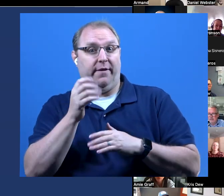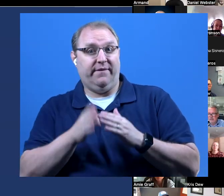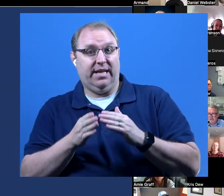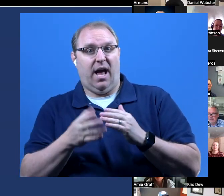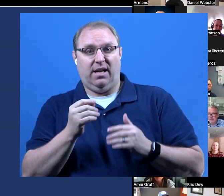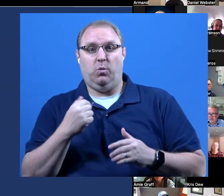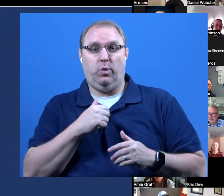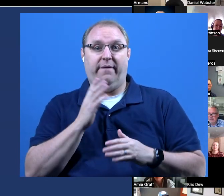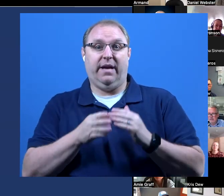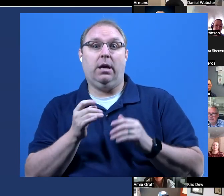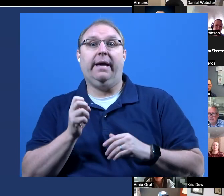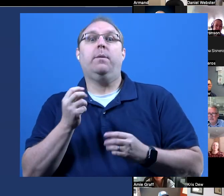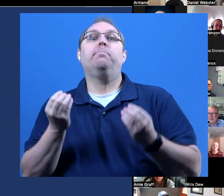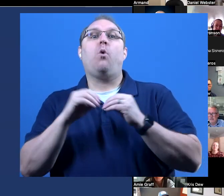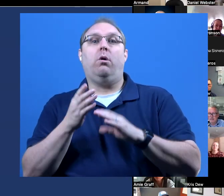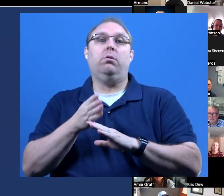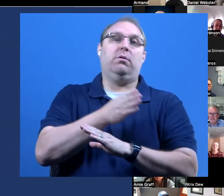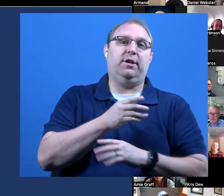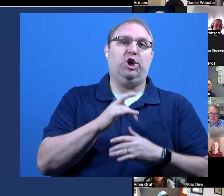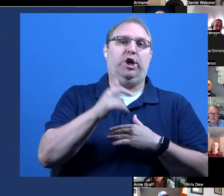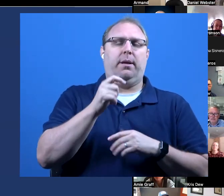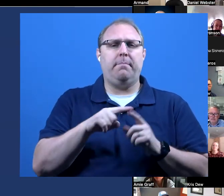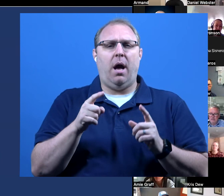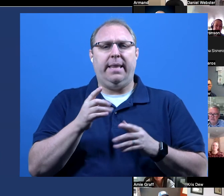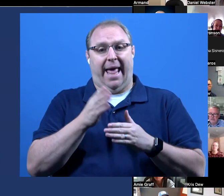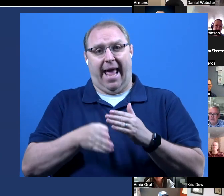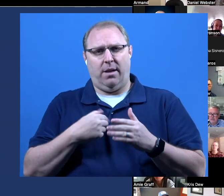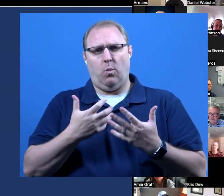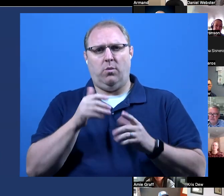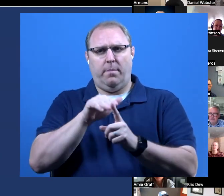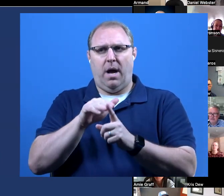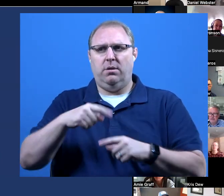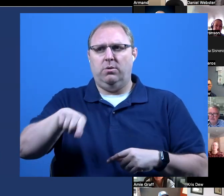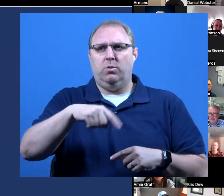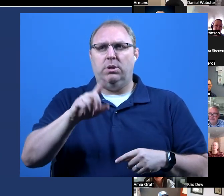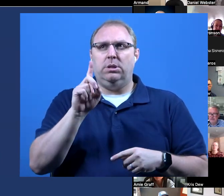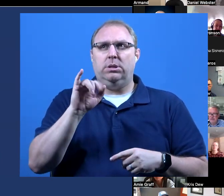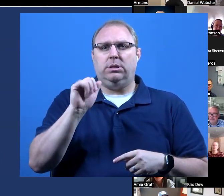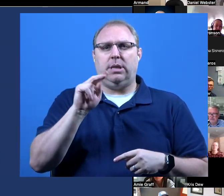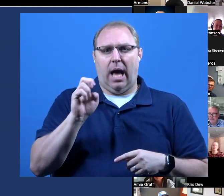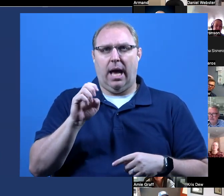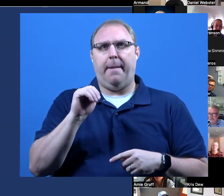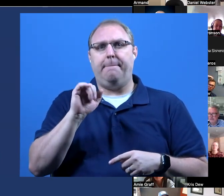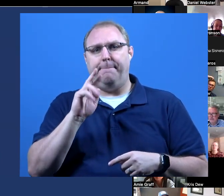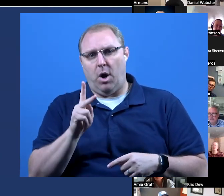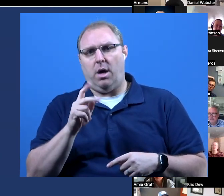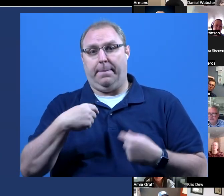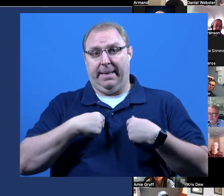exact, or at least seemingly exact same scenarios, same symptoms, same issues,